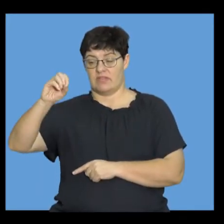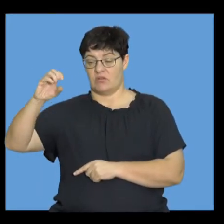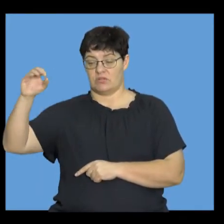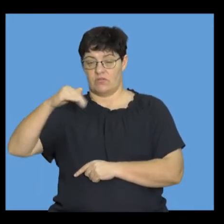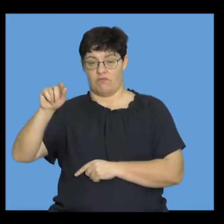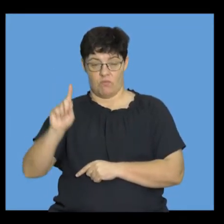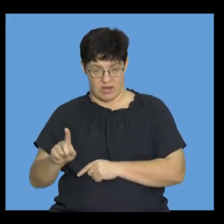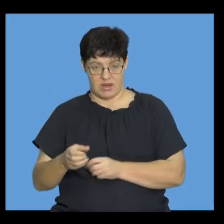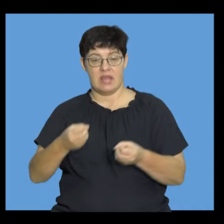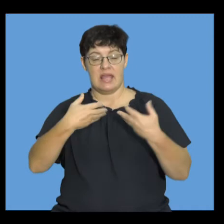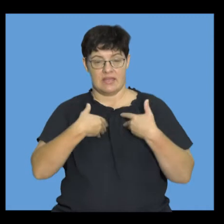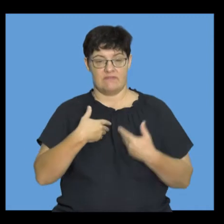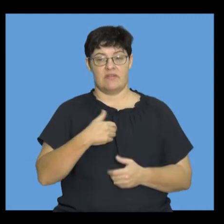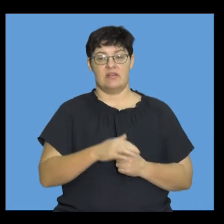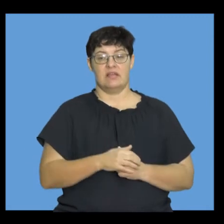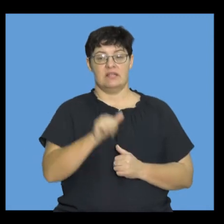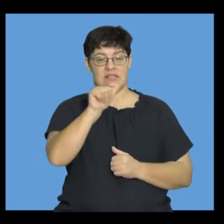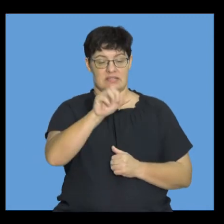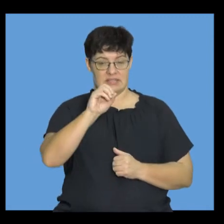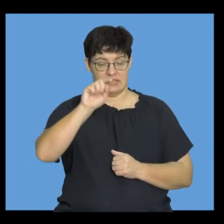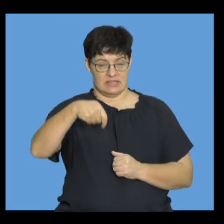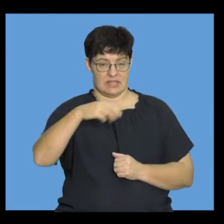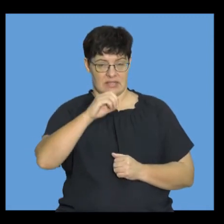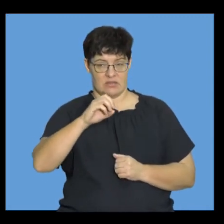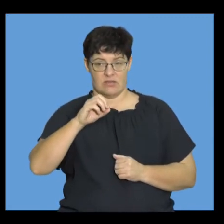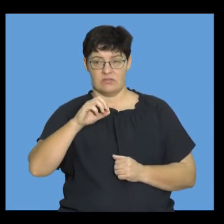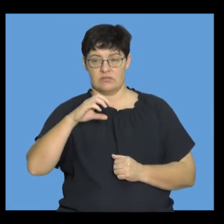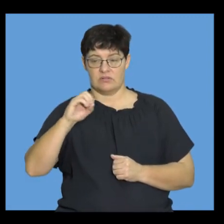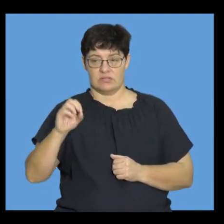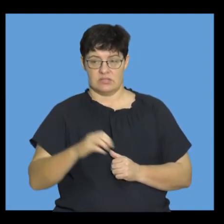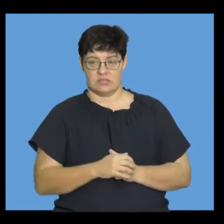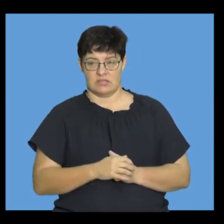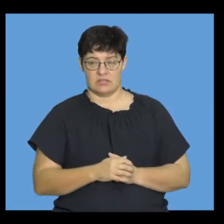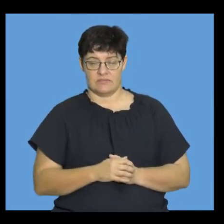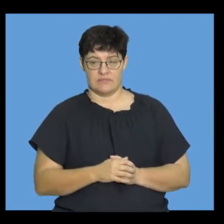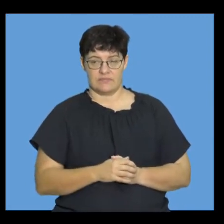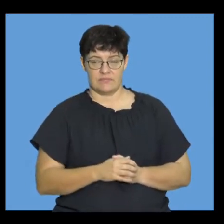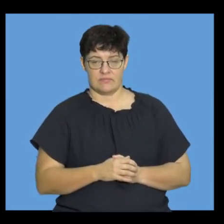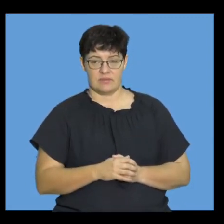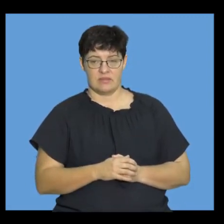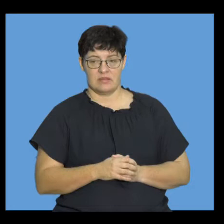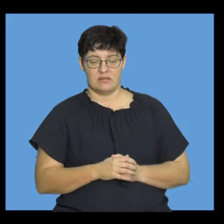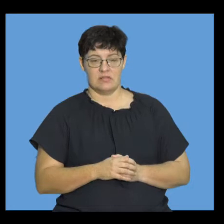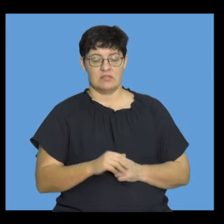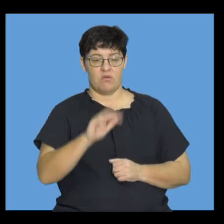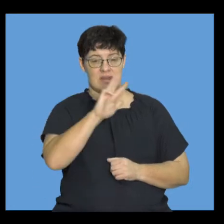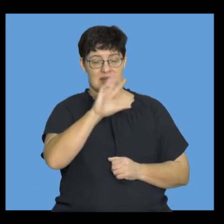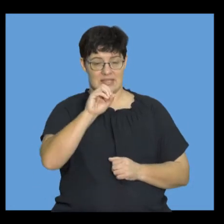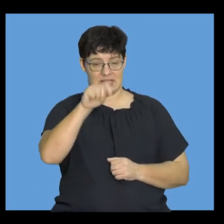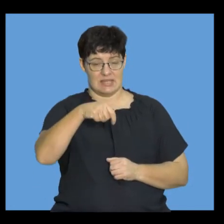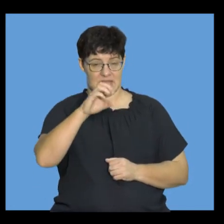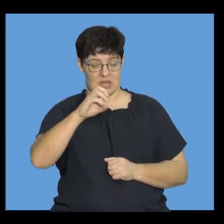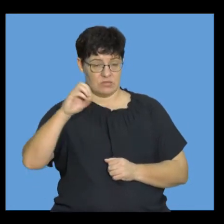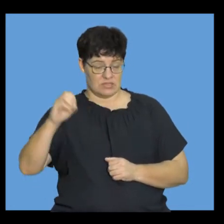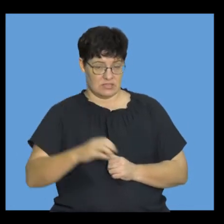of 60,000, right? And then the third one, obviously, is your 90,000. Let's do the